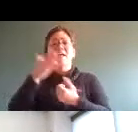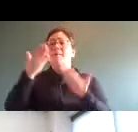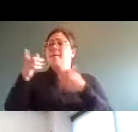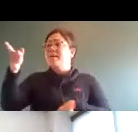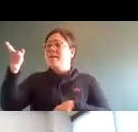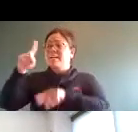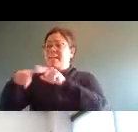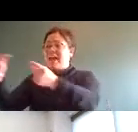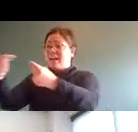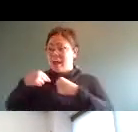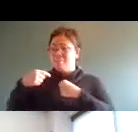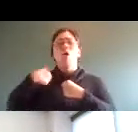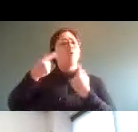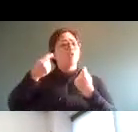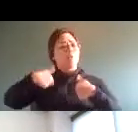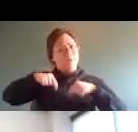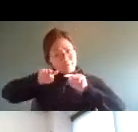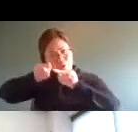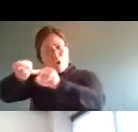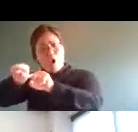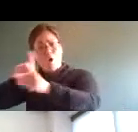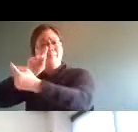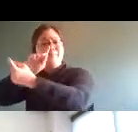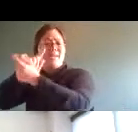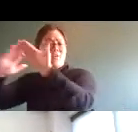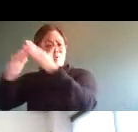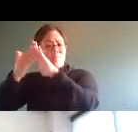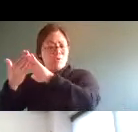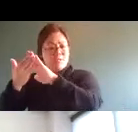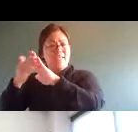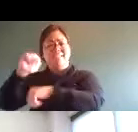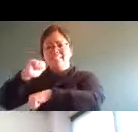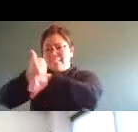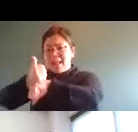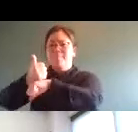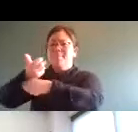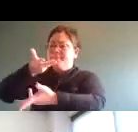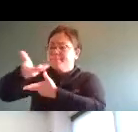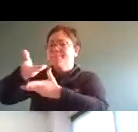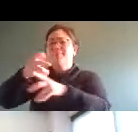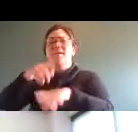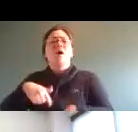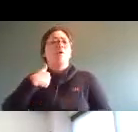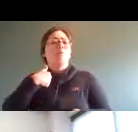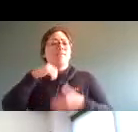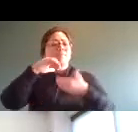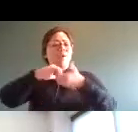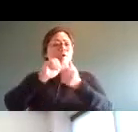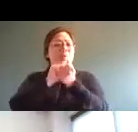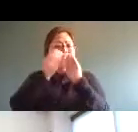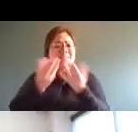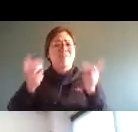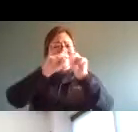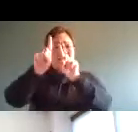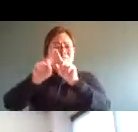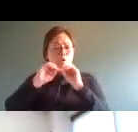us. So we go to where the community is. And we've done partnerships with the Chin Center, the Shepherd community,